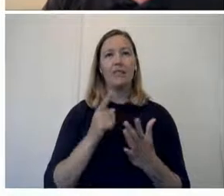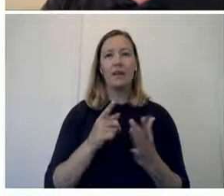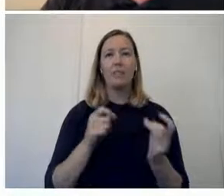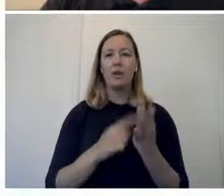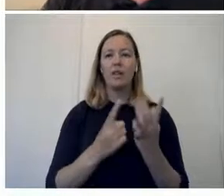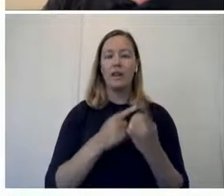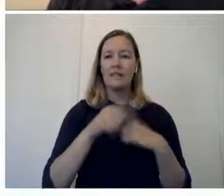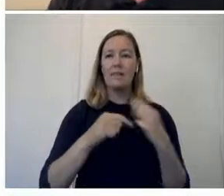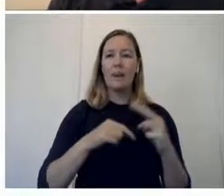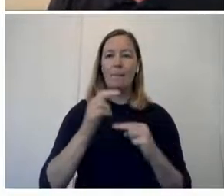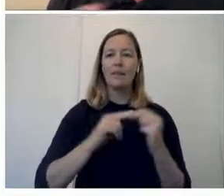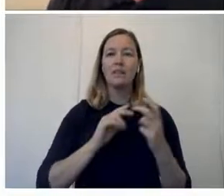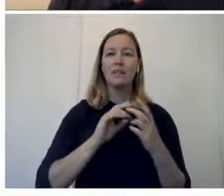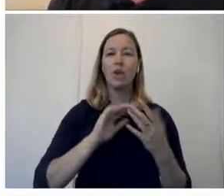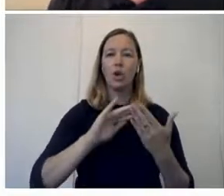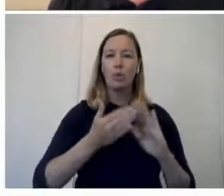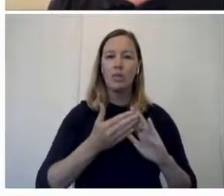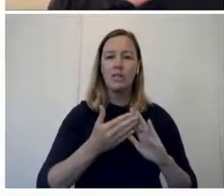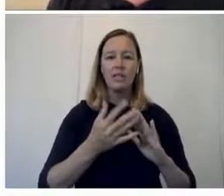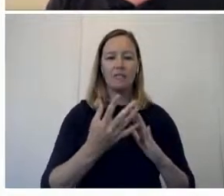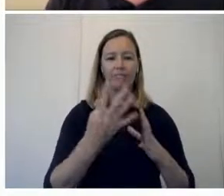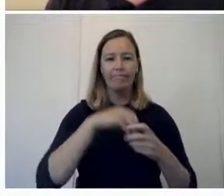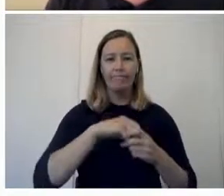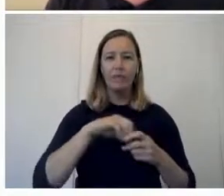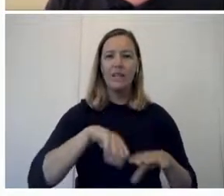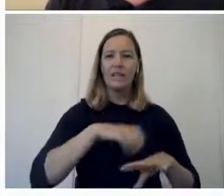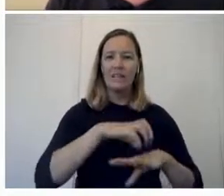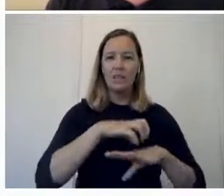your institutions and around your practice.